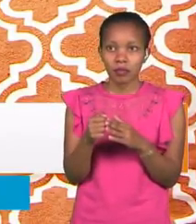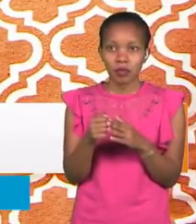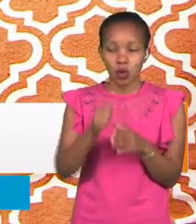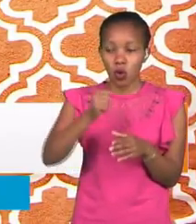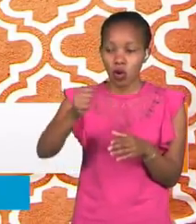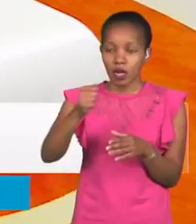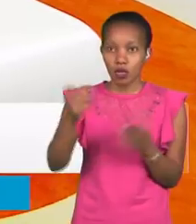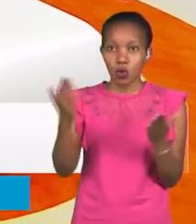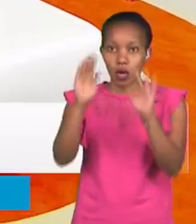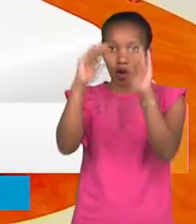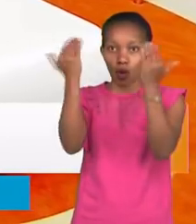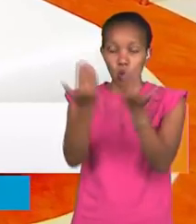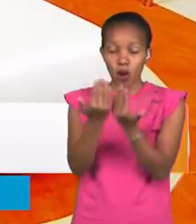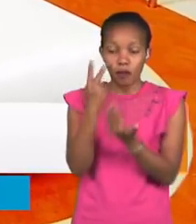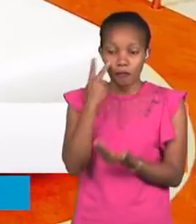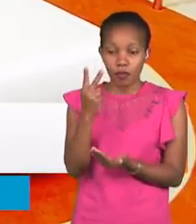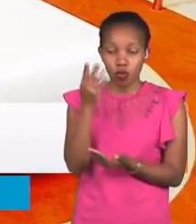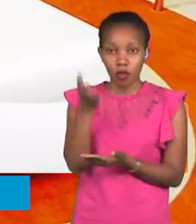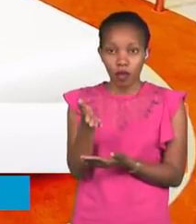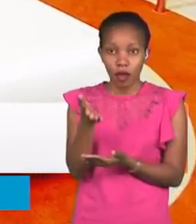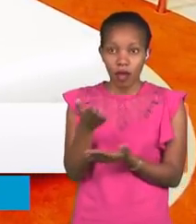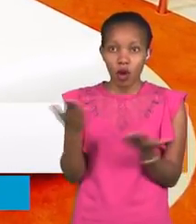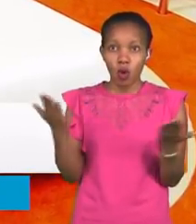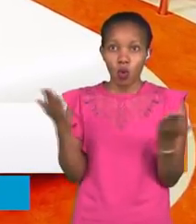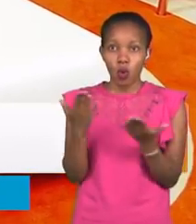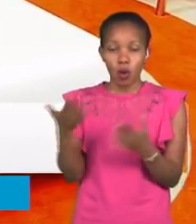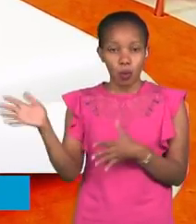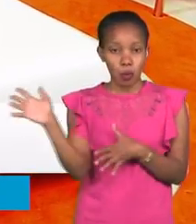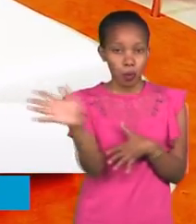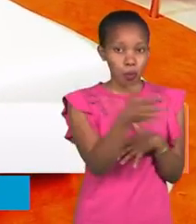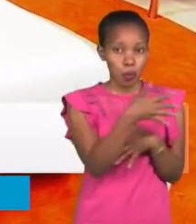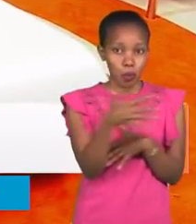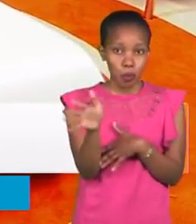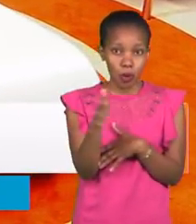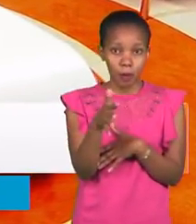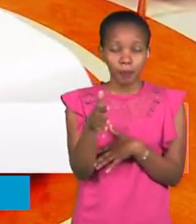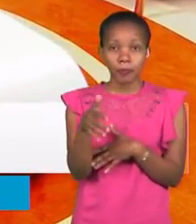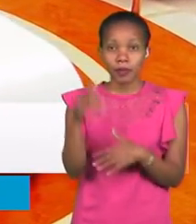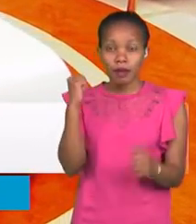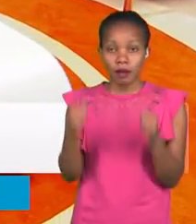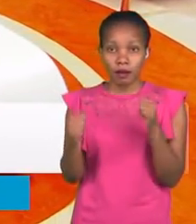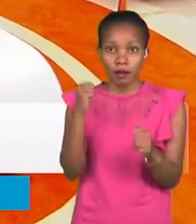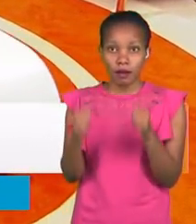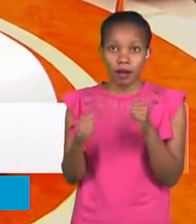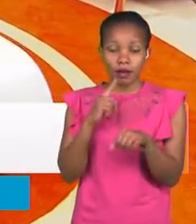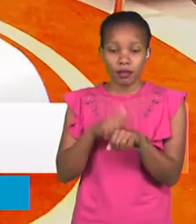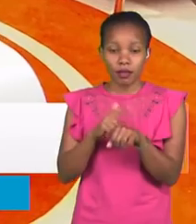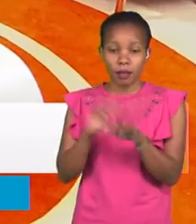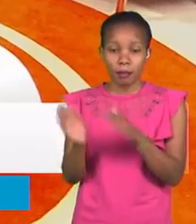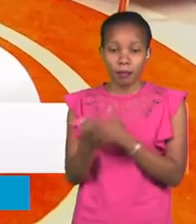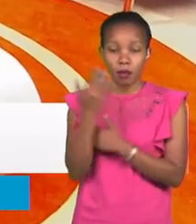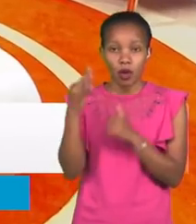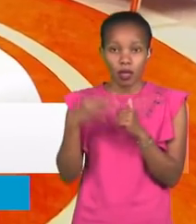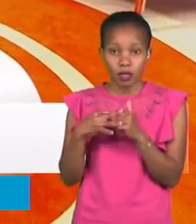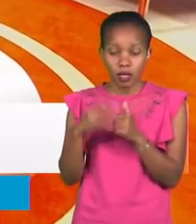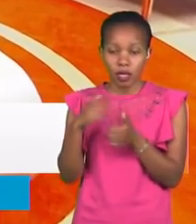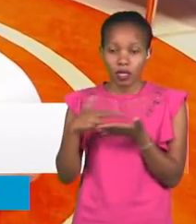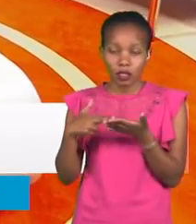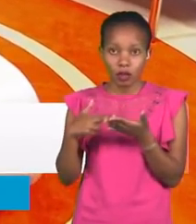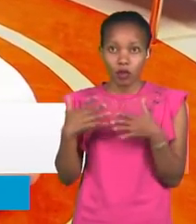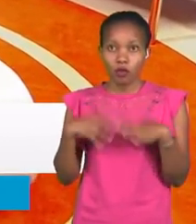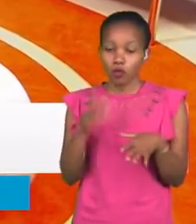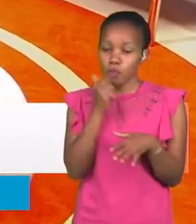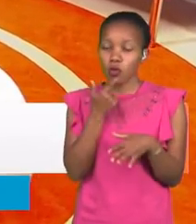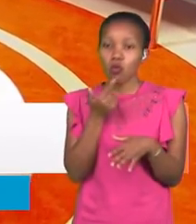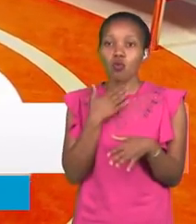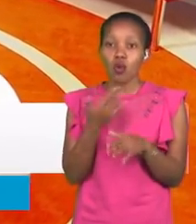is okay. where World Vision office is. Uh-huh, and uh-huh. that's where we'll flag off the run. Uh-huh, uh-huh. So 8 o'clock, there'll be registration. So for those who want to